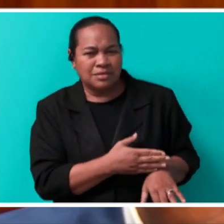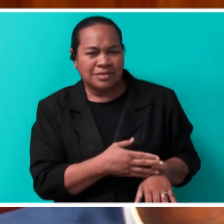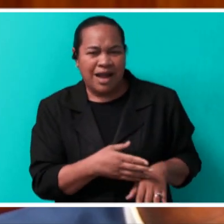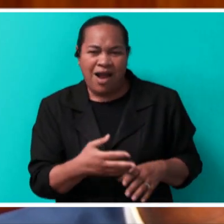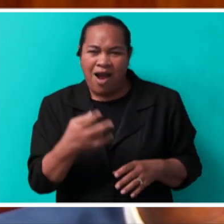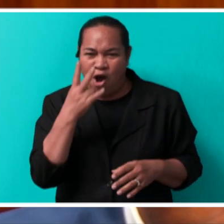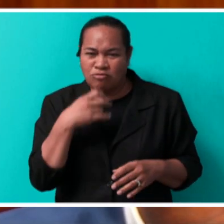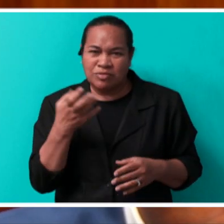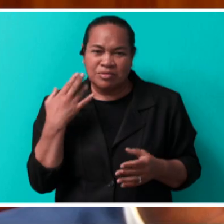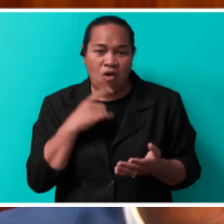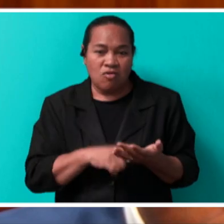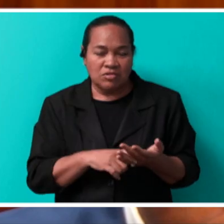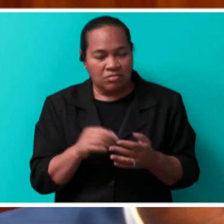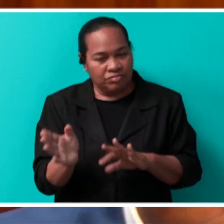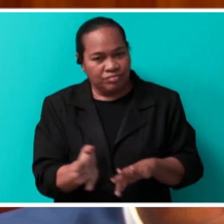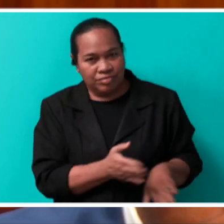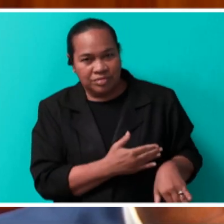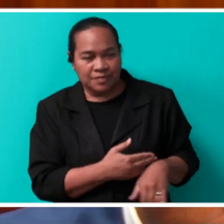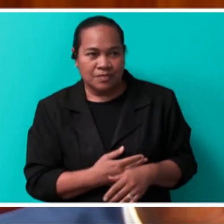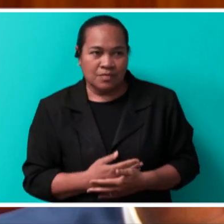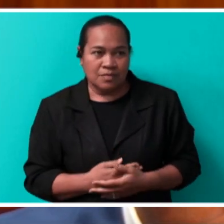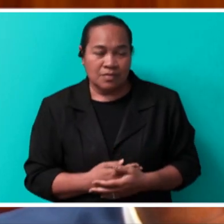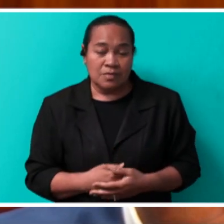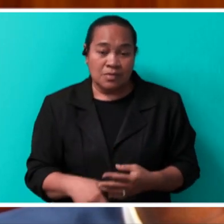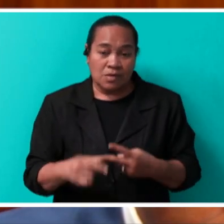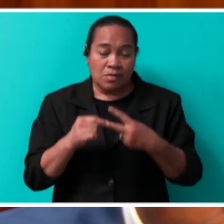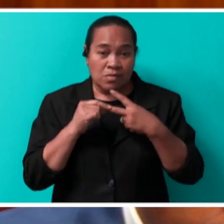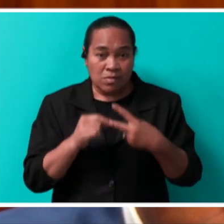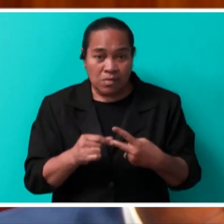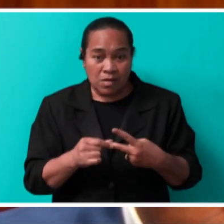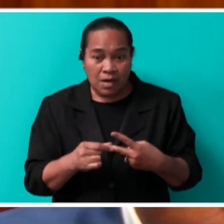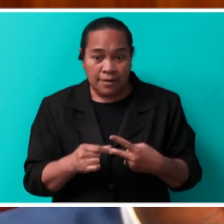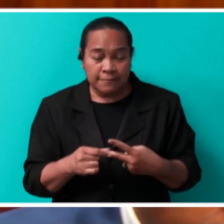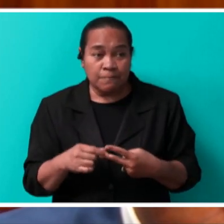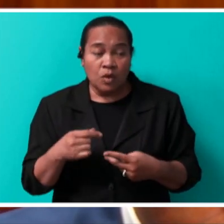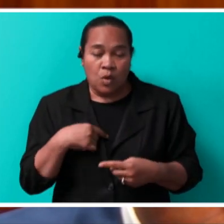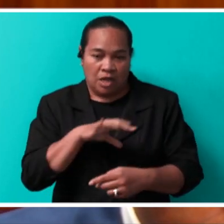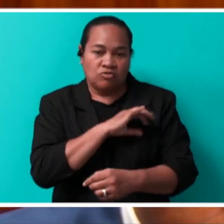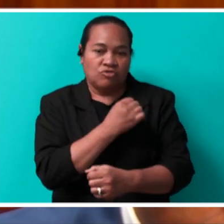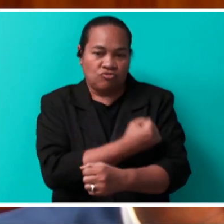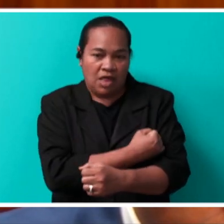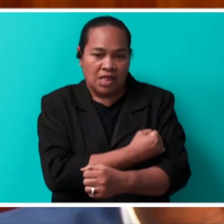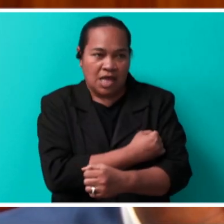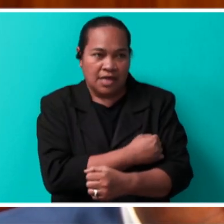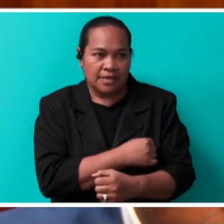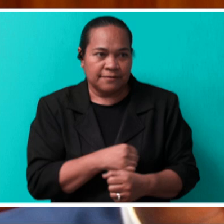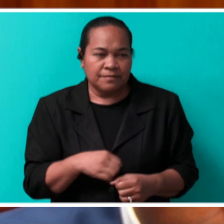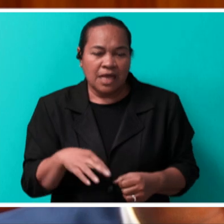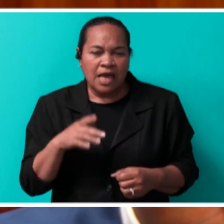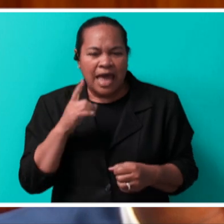that people had. Number two, Mr. Speaker, sir, we have strengthened and